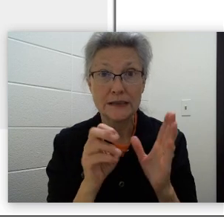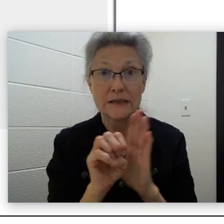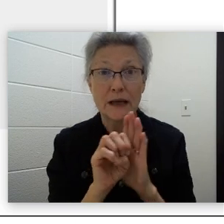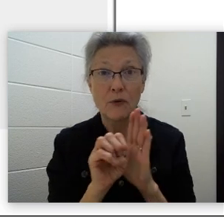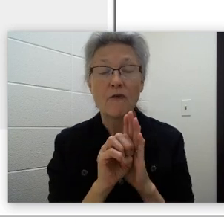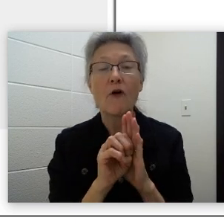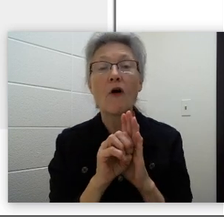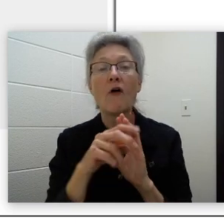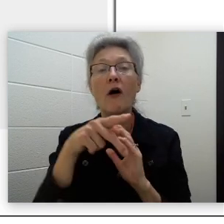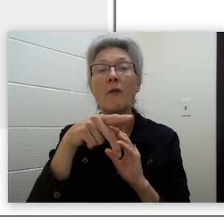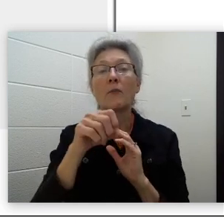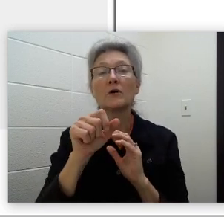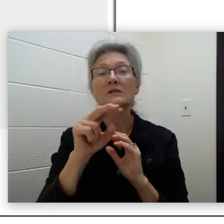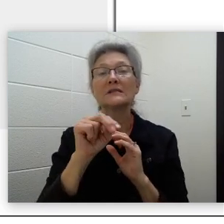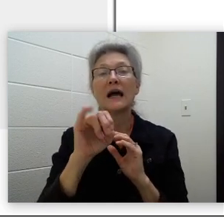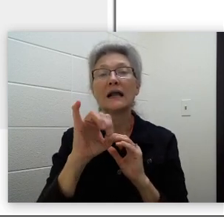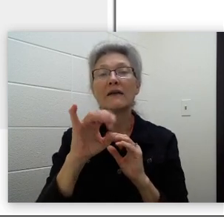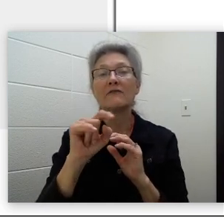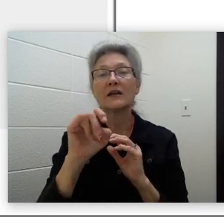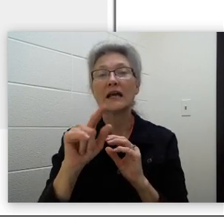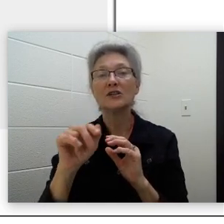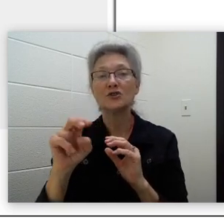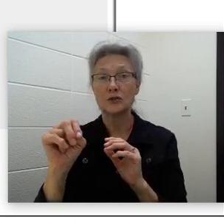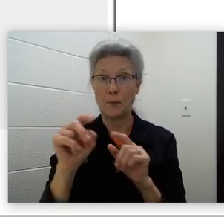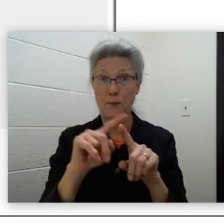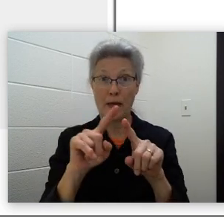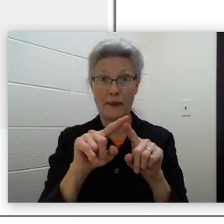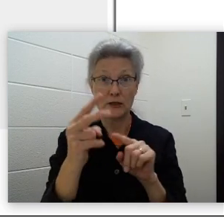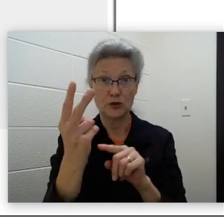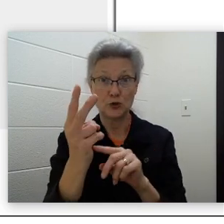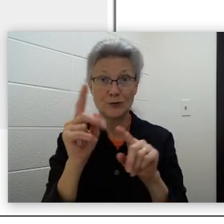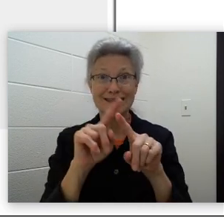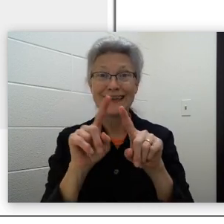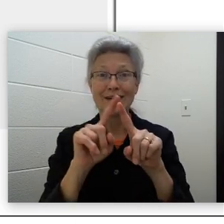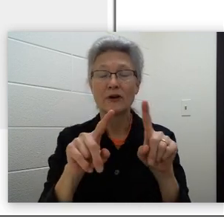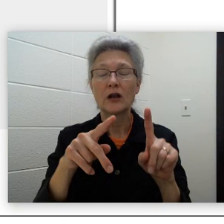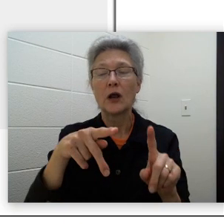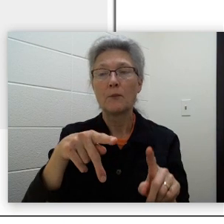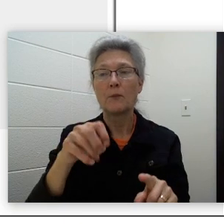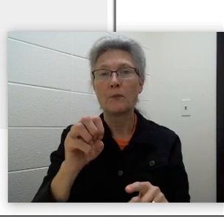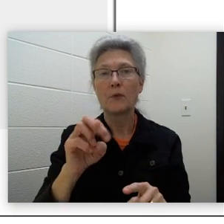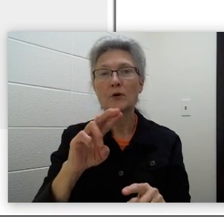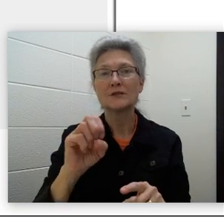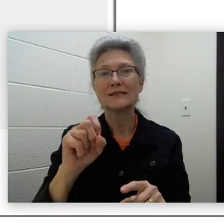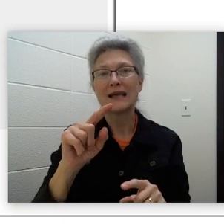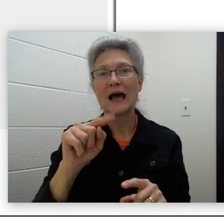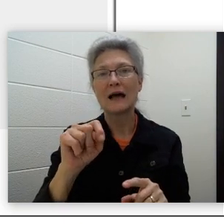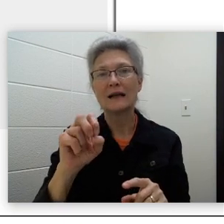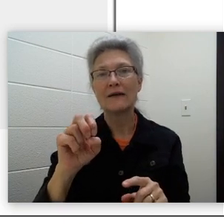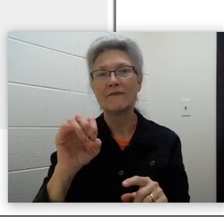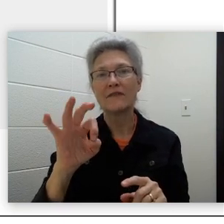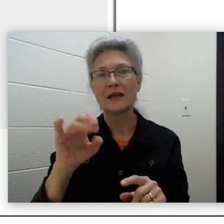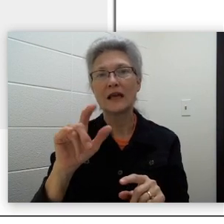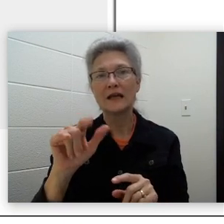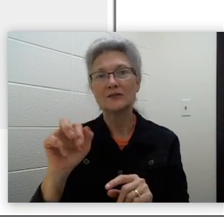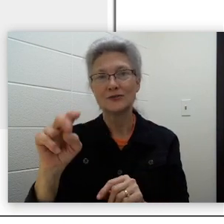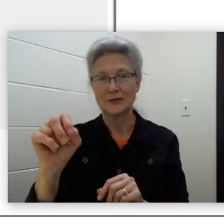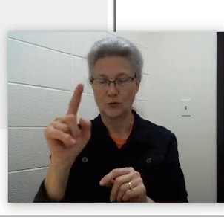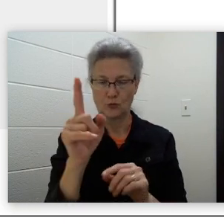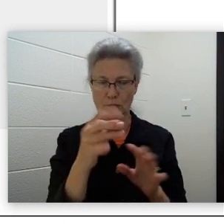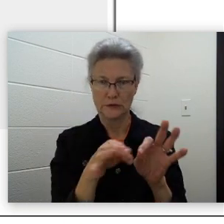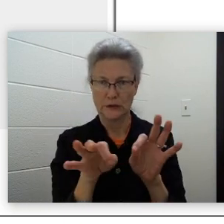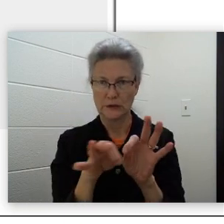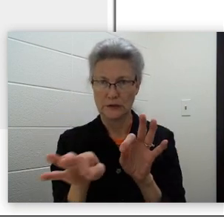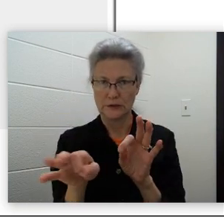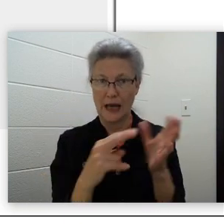of personification, but there are two different personifications within this one sentence.